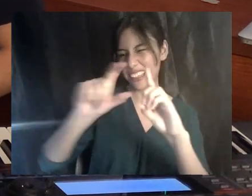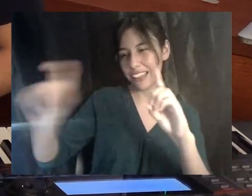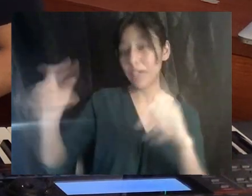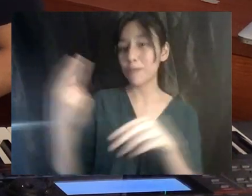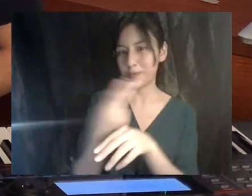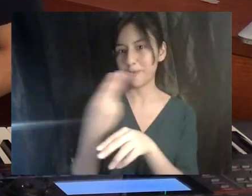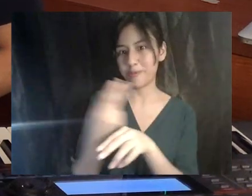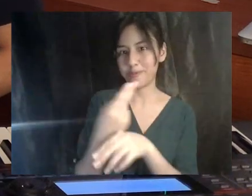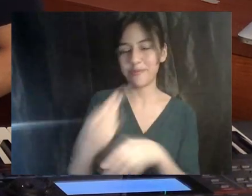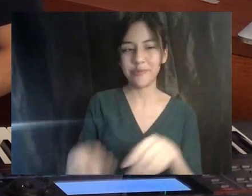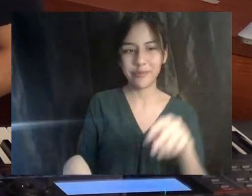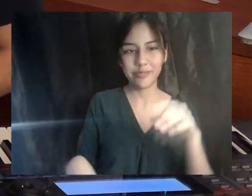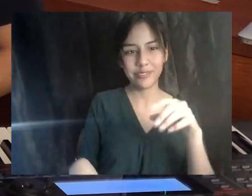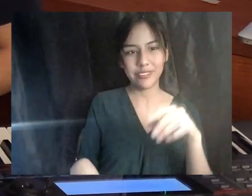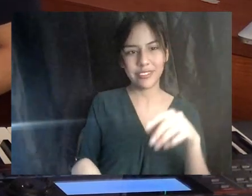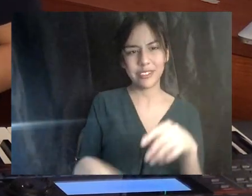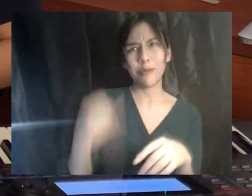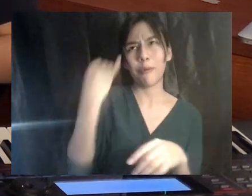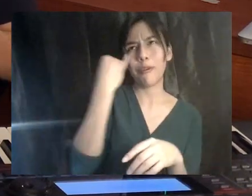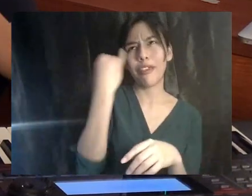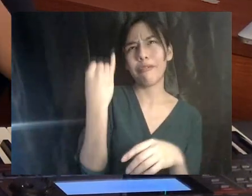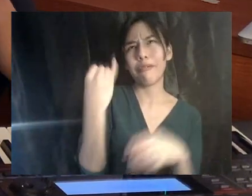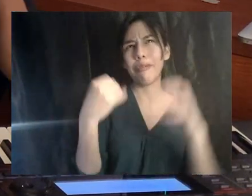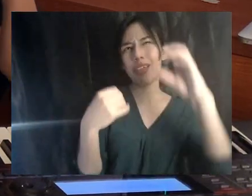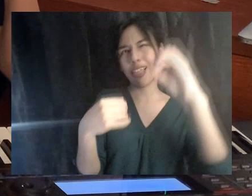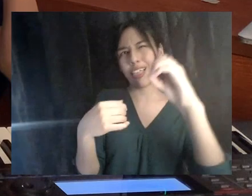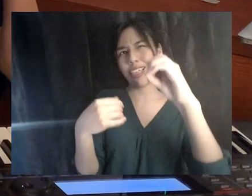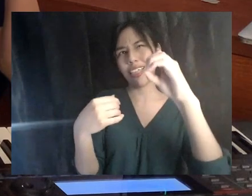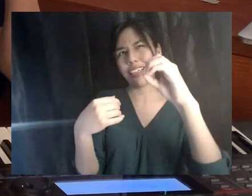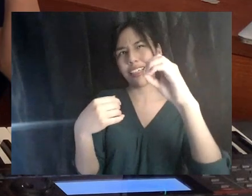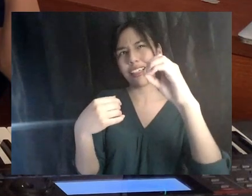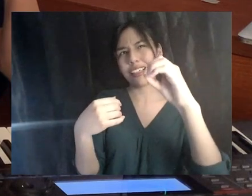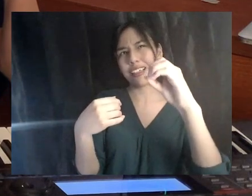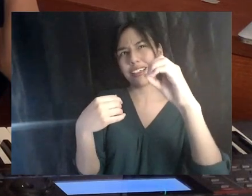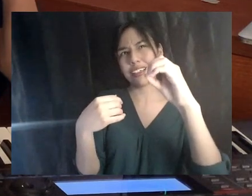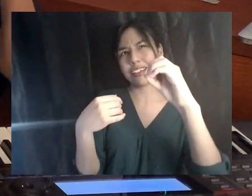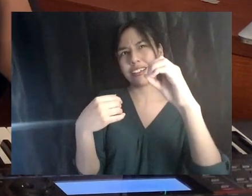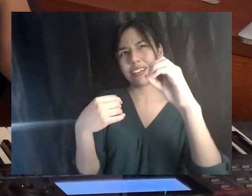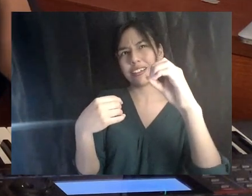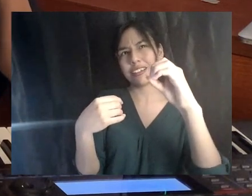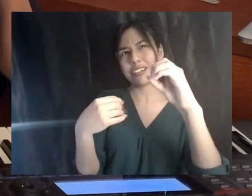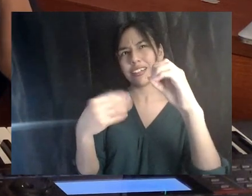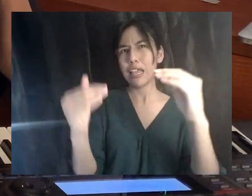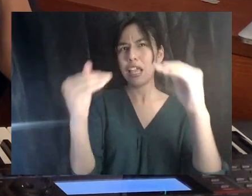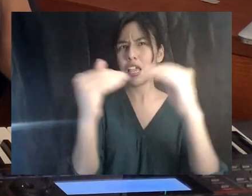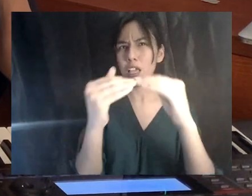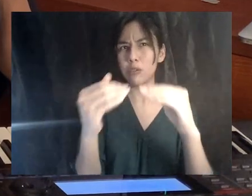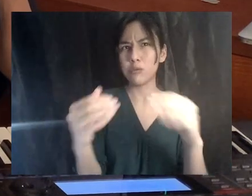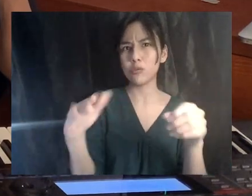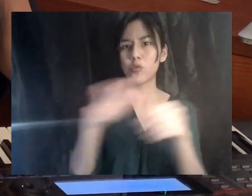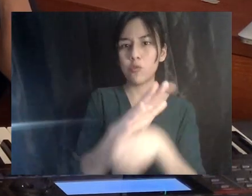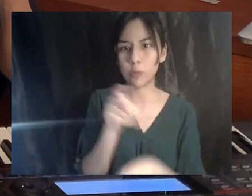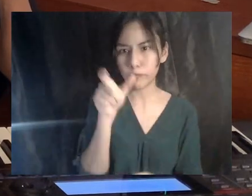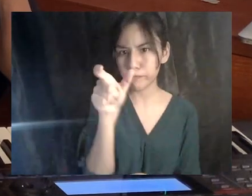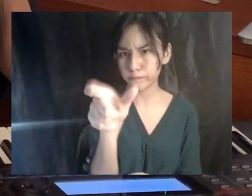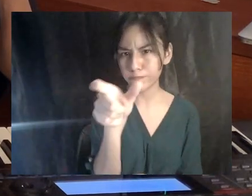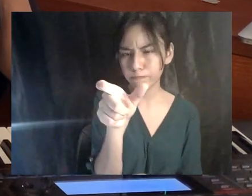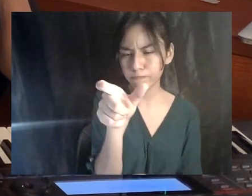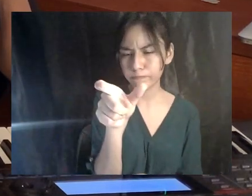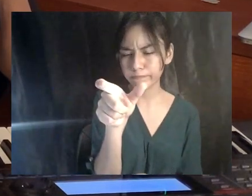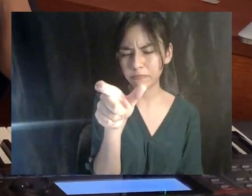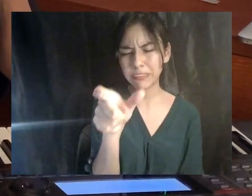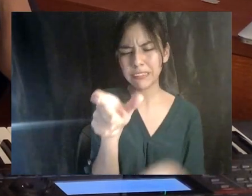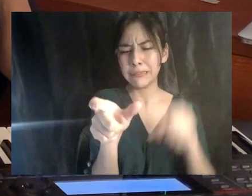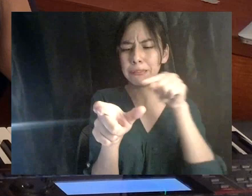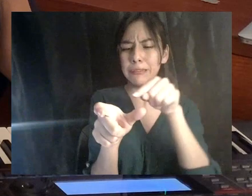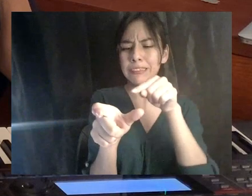So, if a whole note takes up the whole measure, and